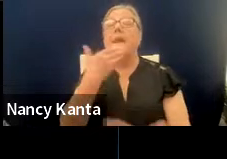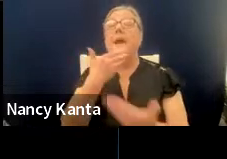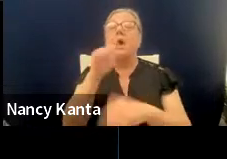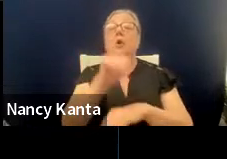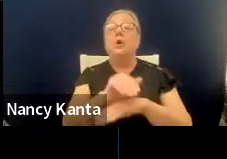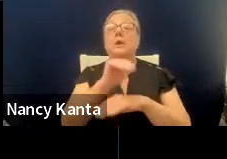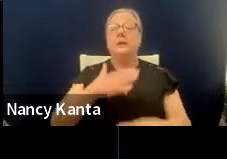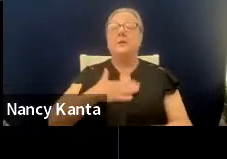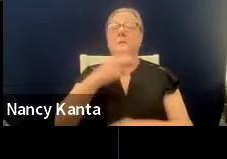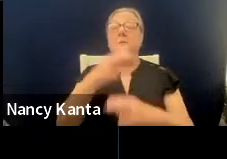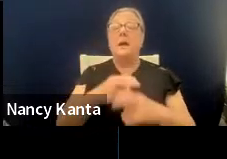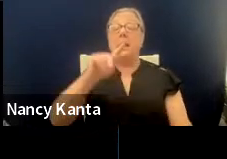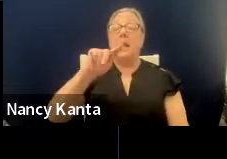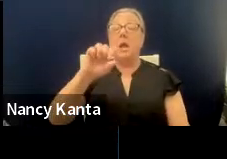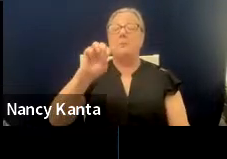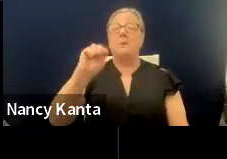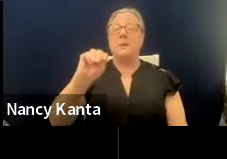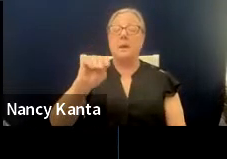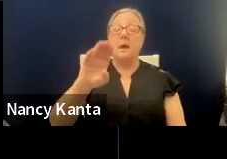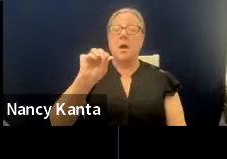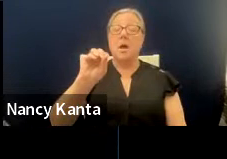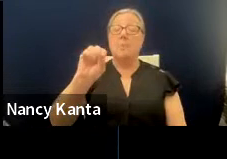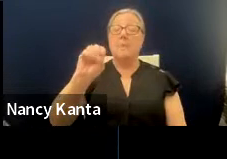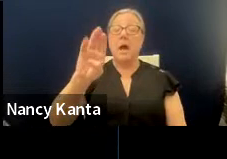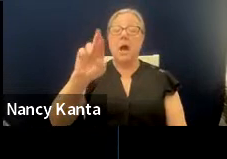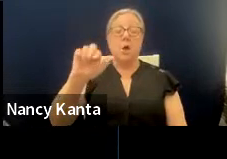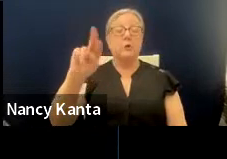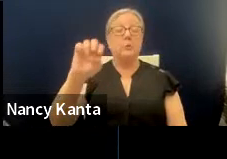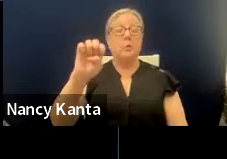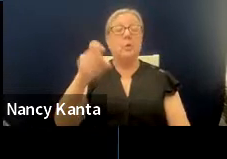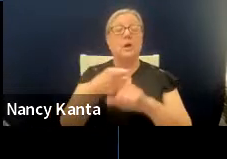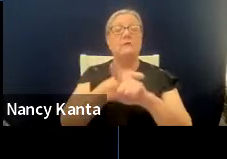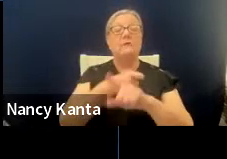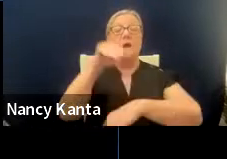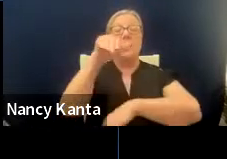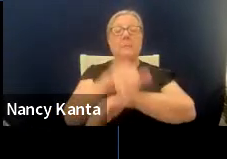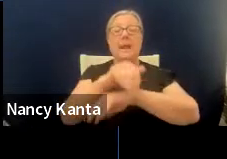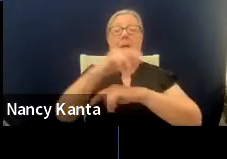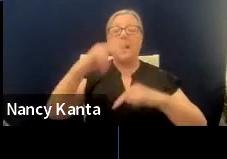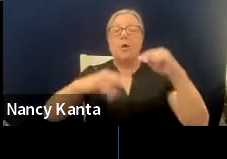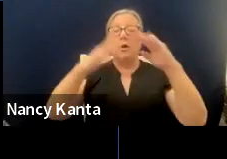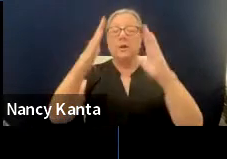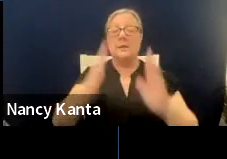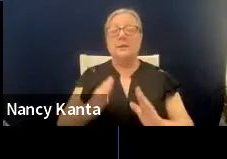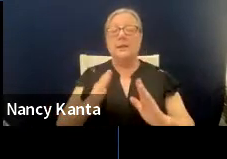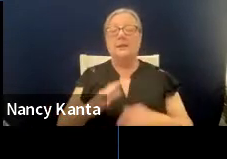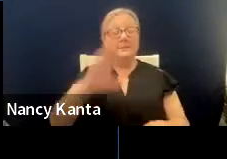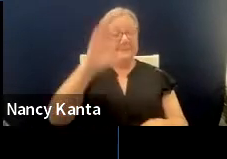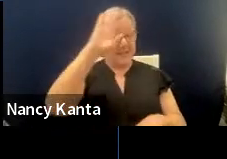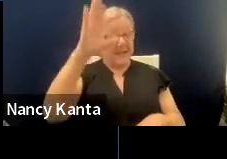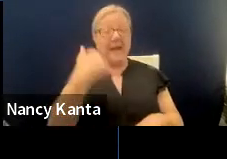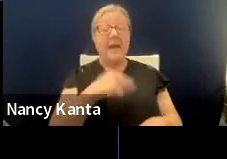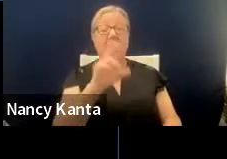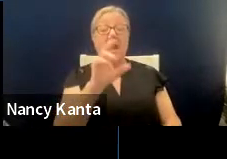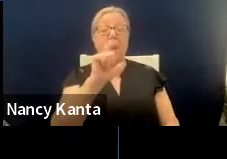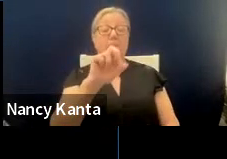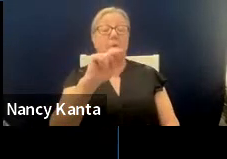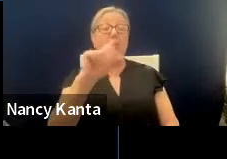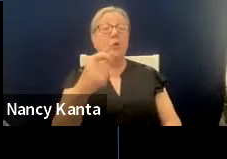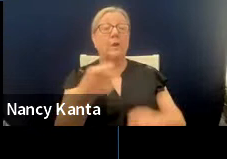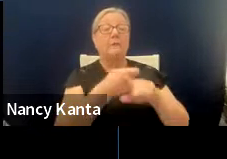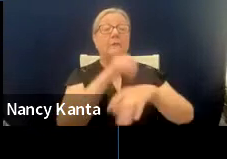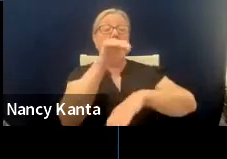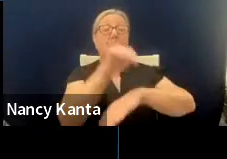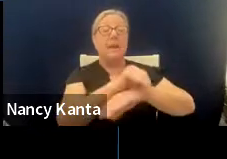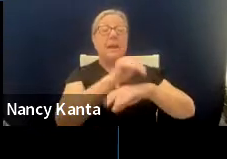name is Tom Osborne from Knight Architects. Hi, and I'm Laura Langridge, also from Knight Architects. We're both